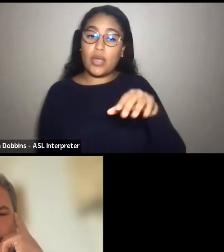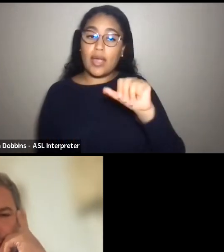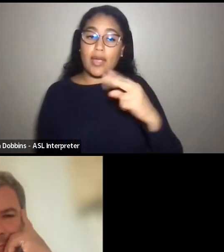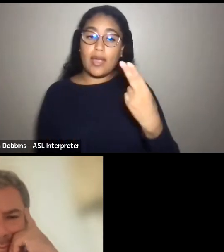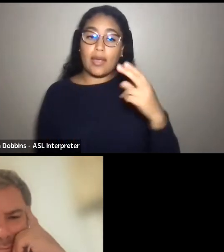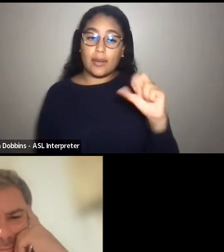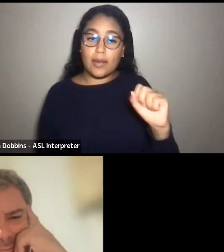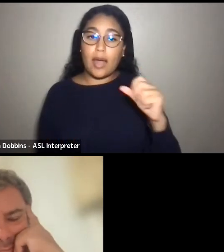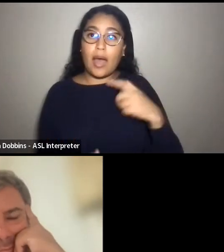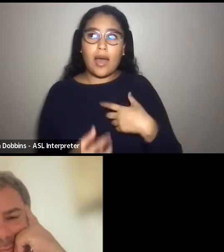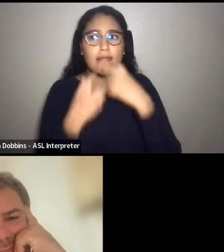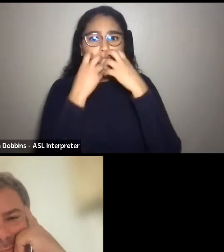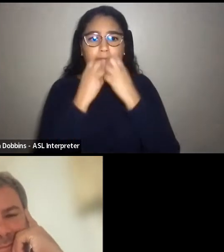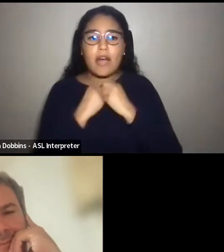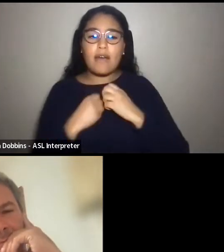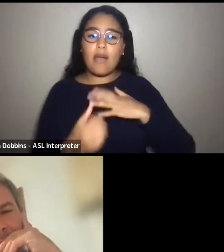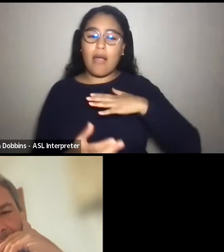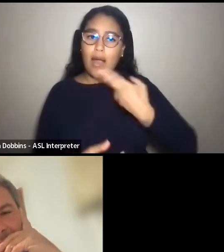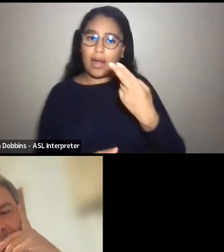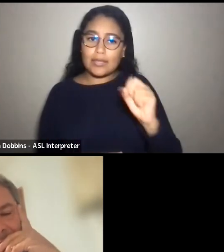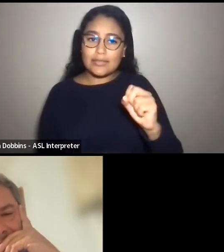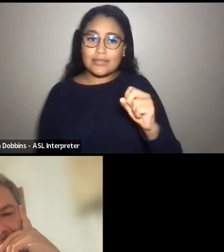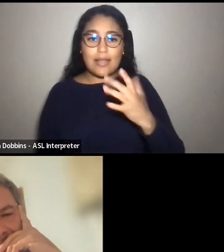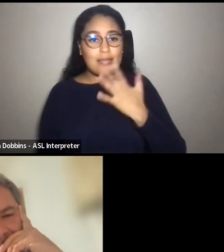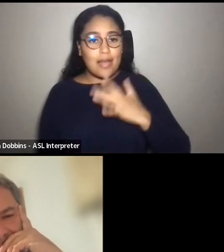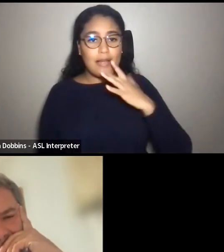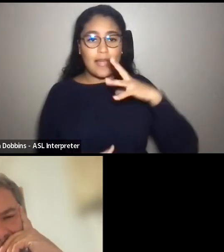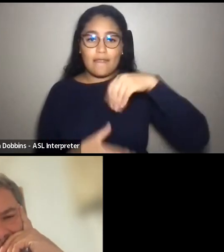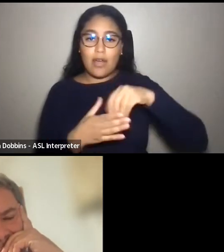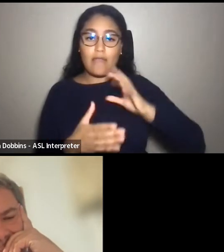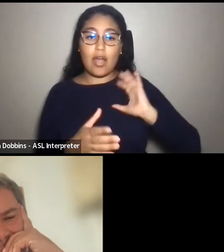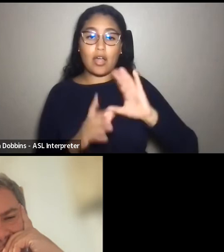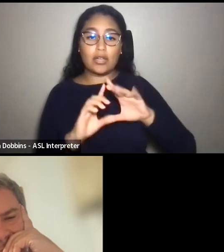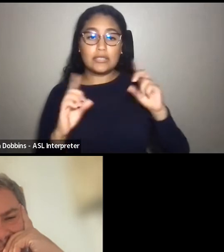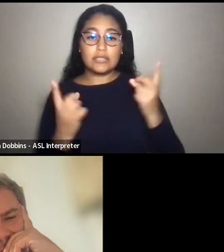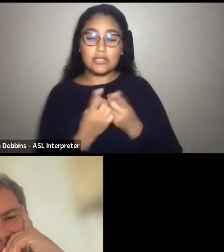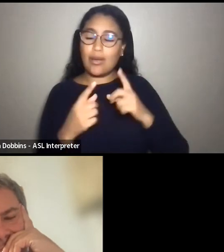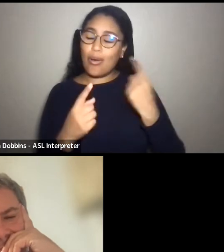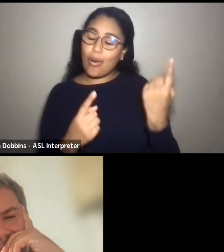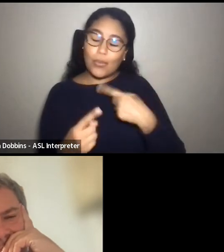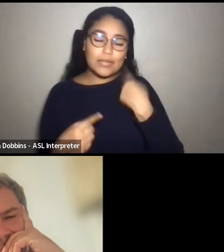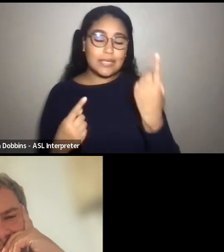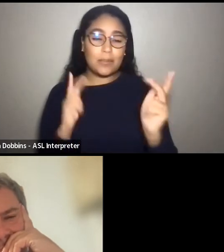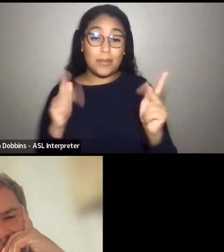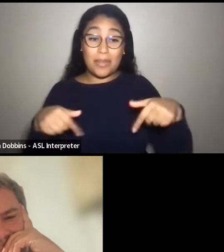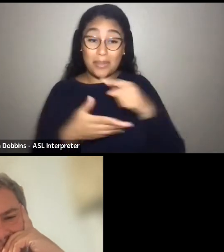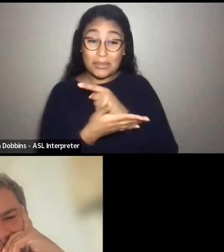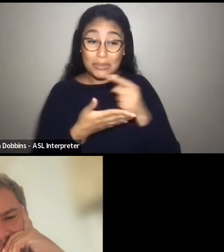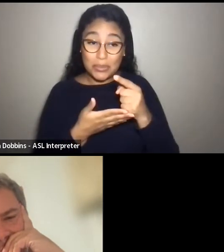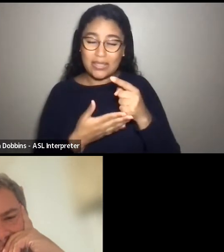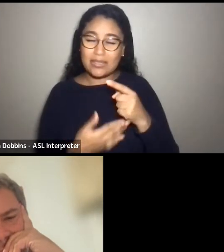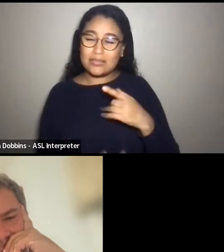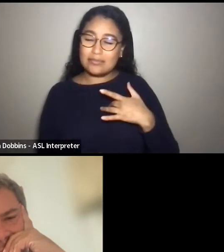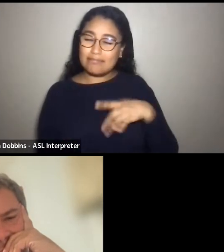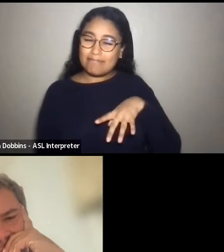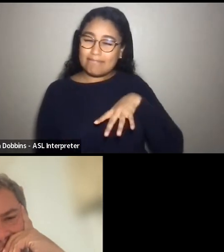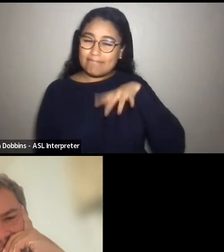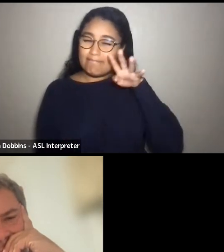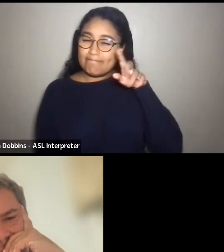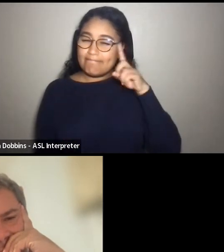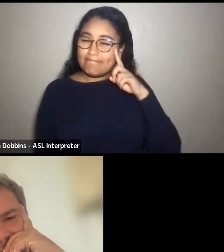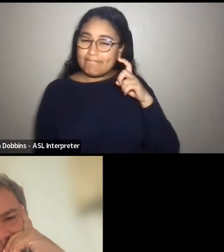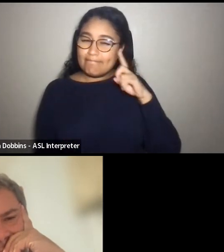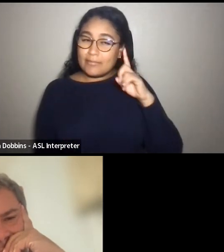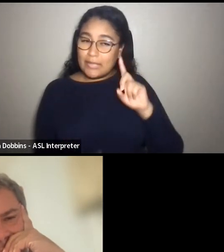high school and always tell people that they are lucky to be a part of our district. But this week has caused me to question my confidence in the